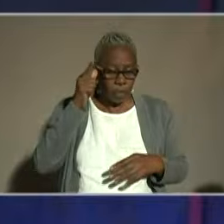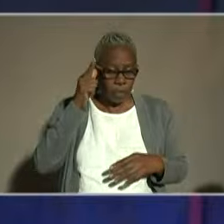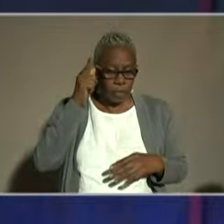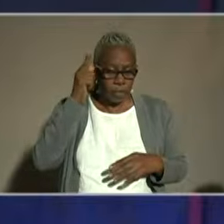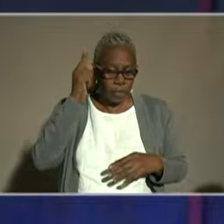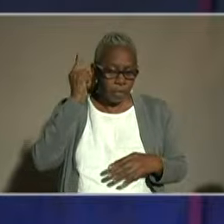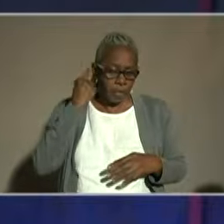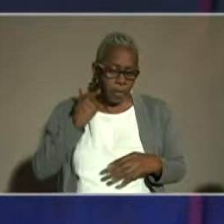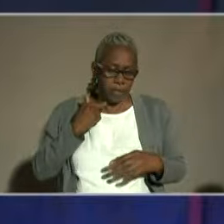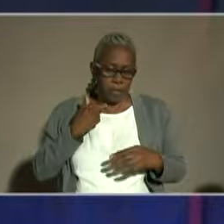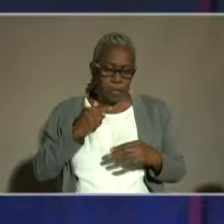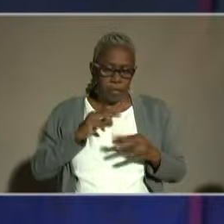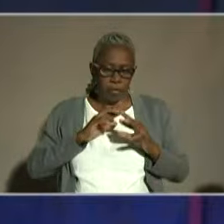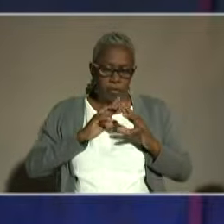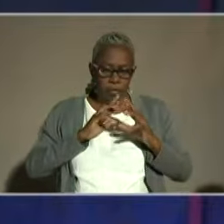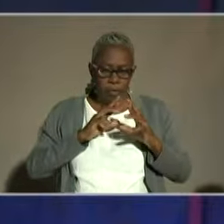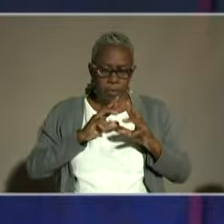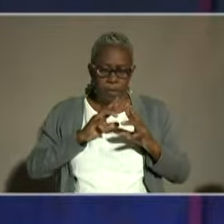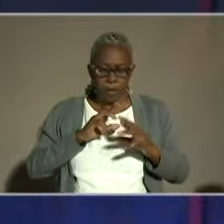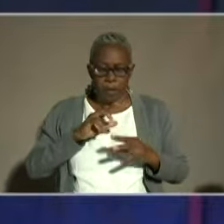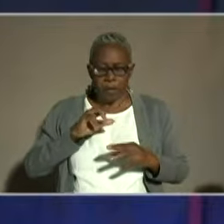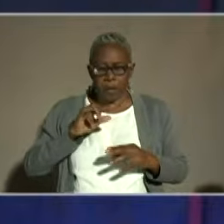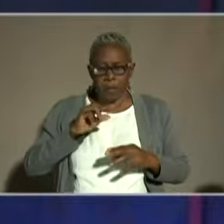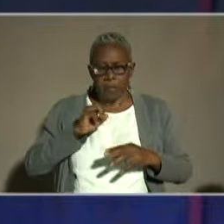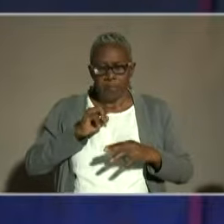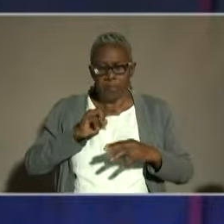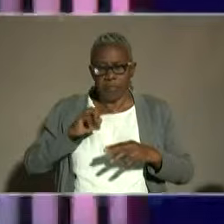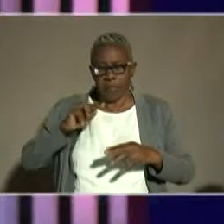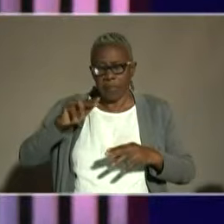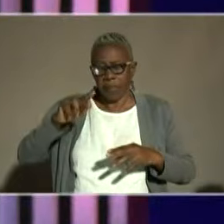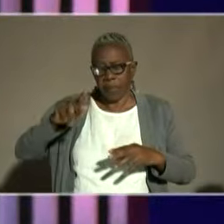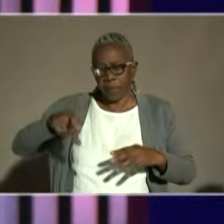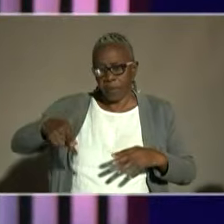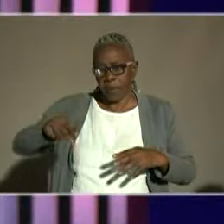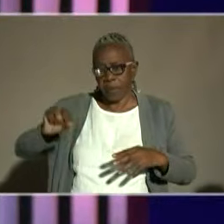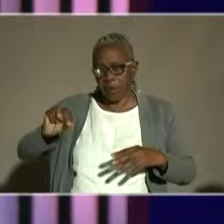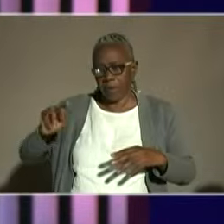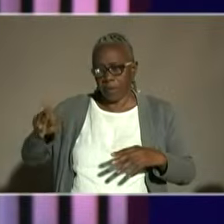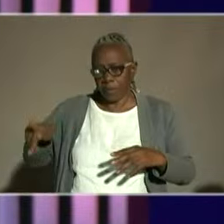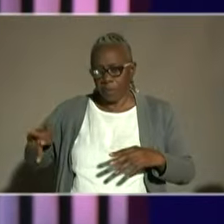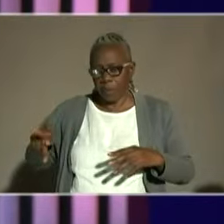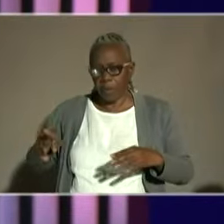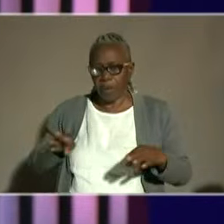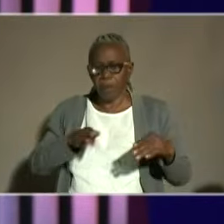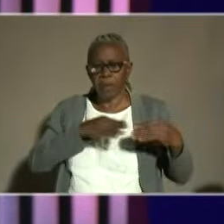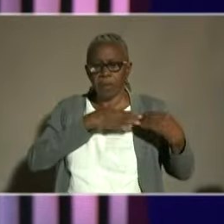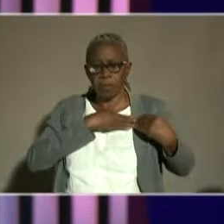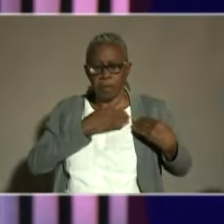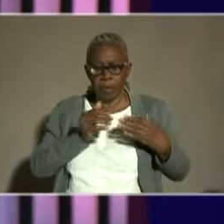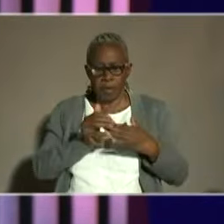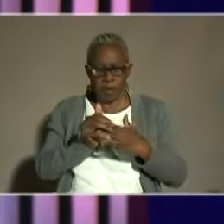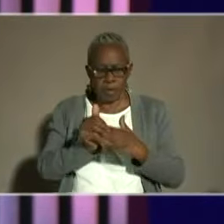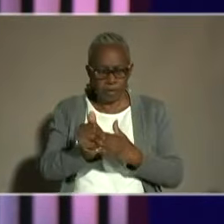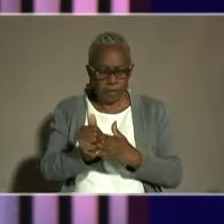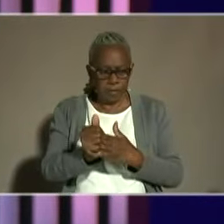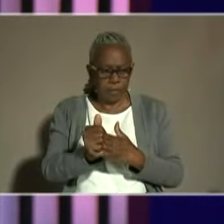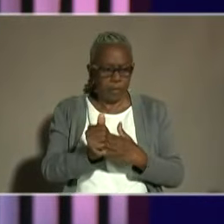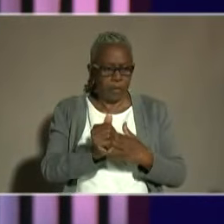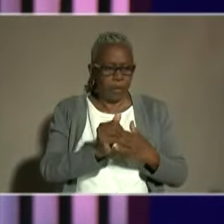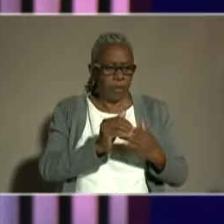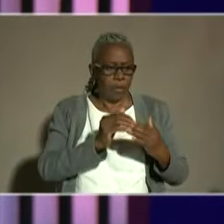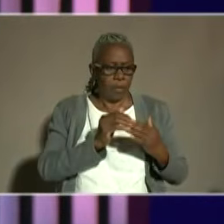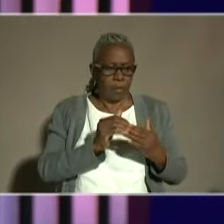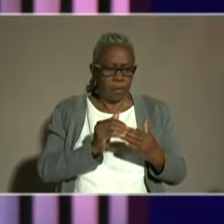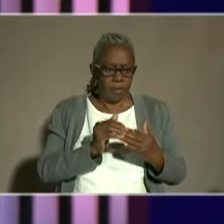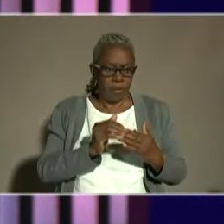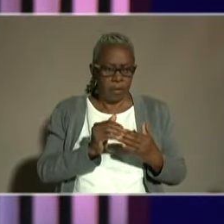Since the People's National Party assumed the leadership in the Council of the KSAMC, the new